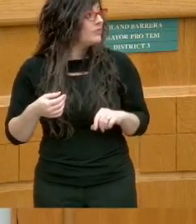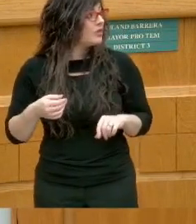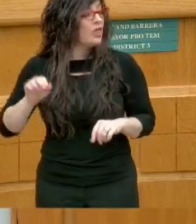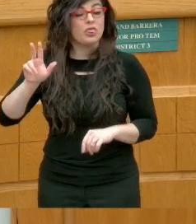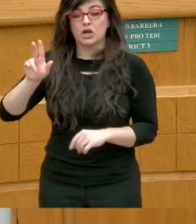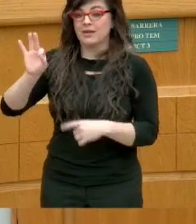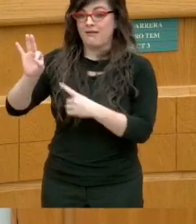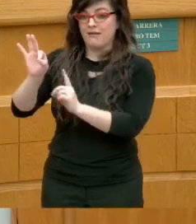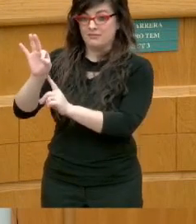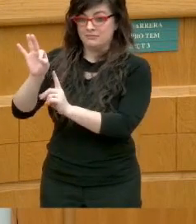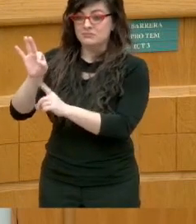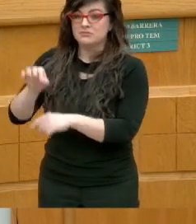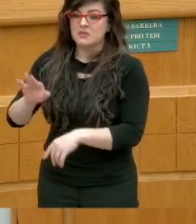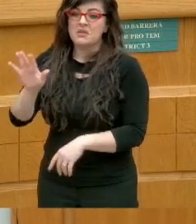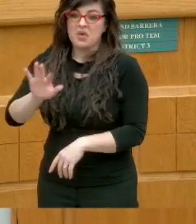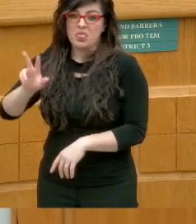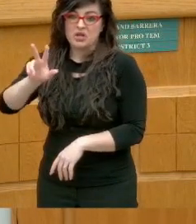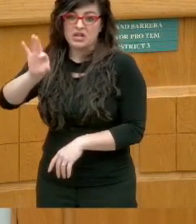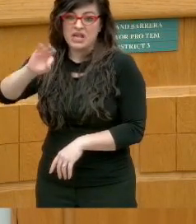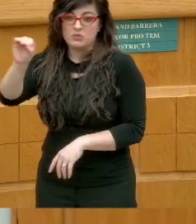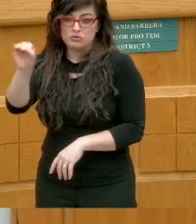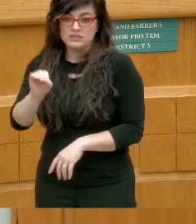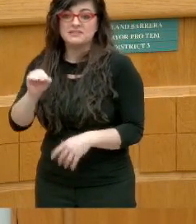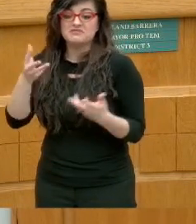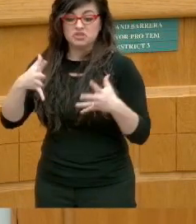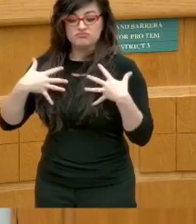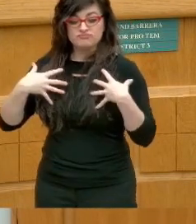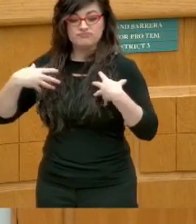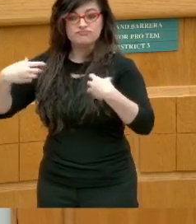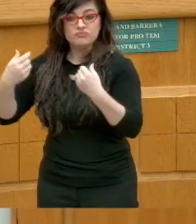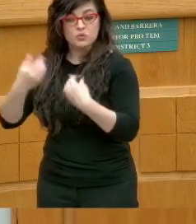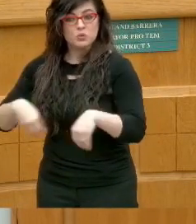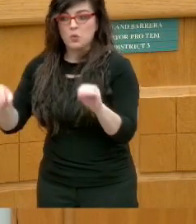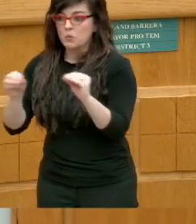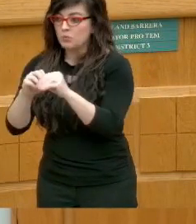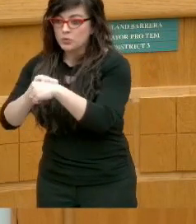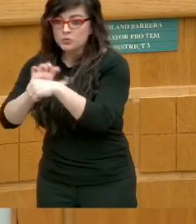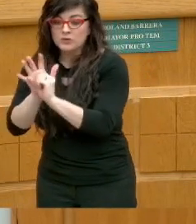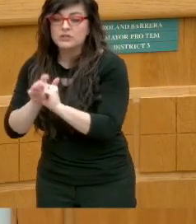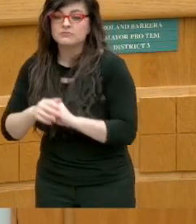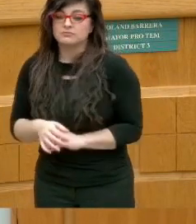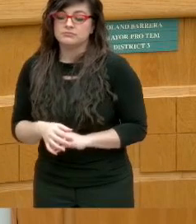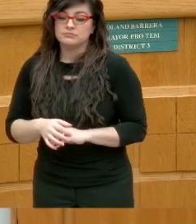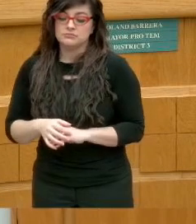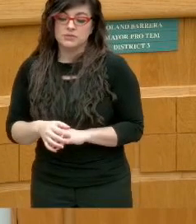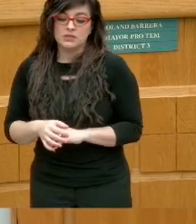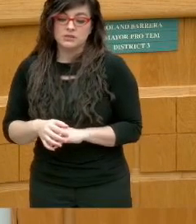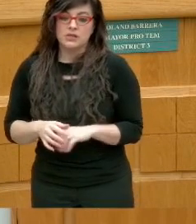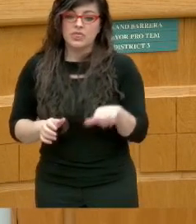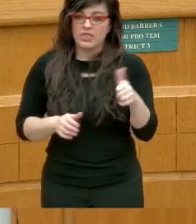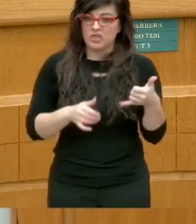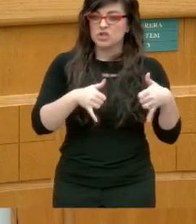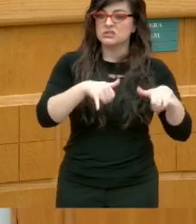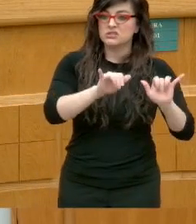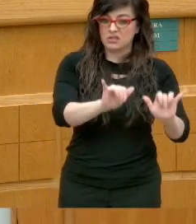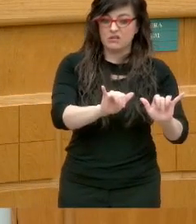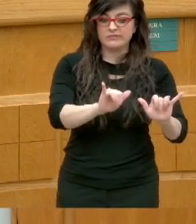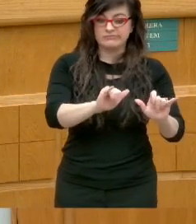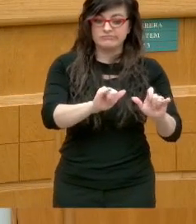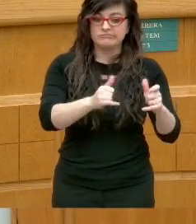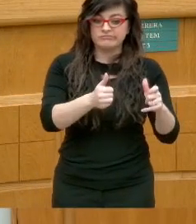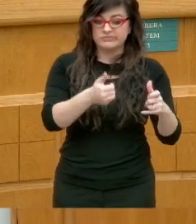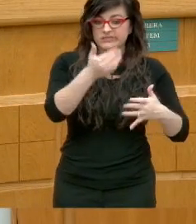or about 39%, have recovered, and then the remainder are still diagnosed and recovering.